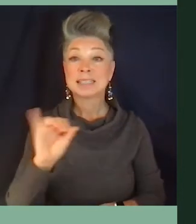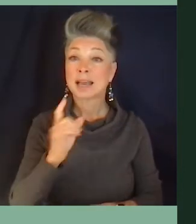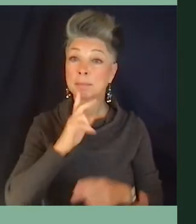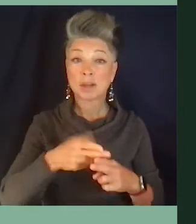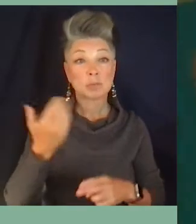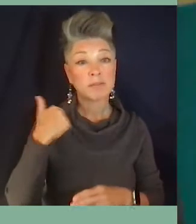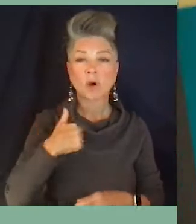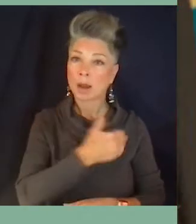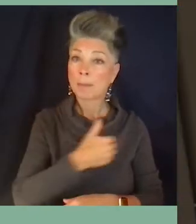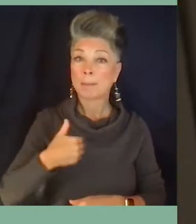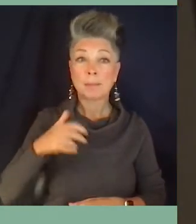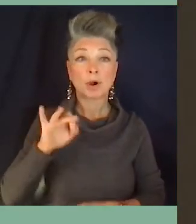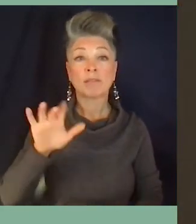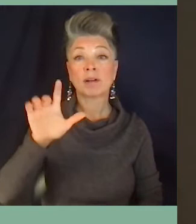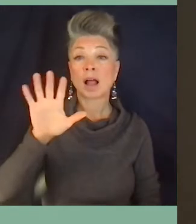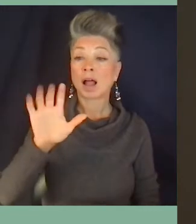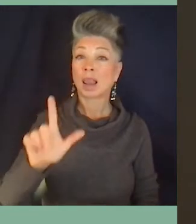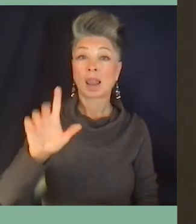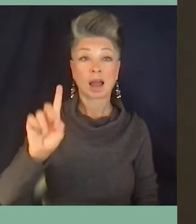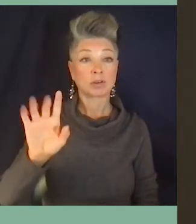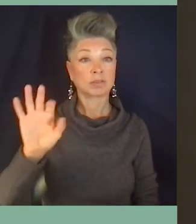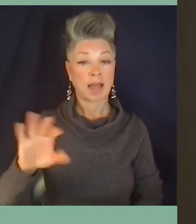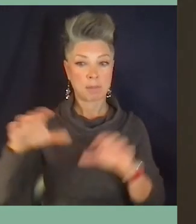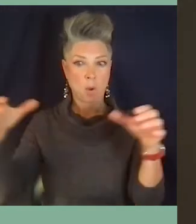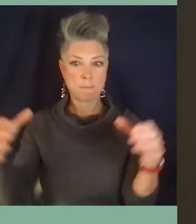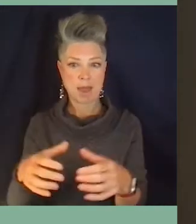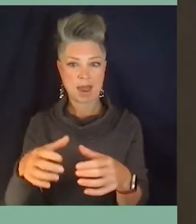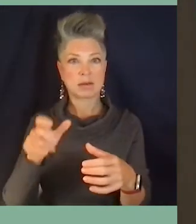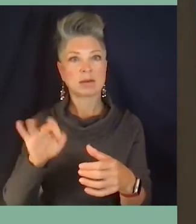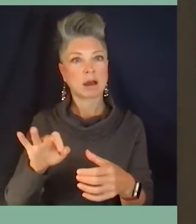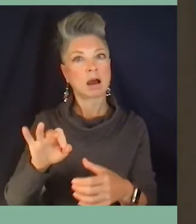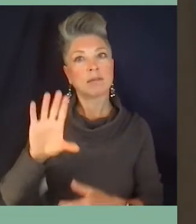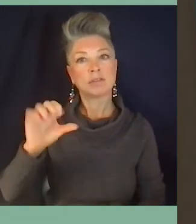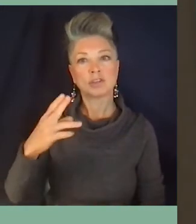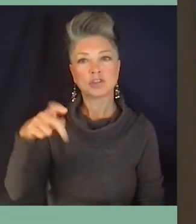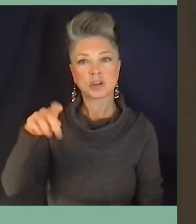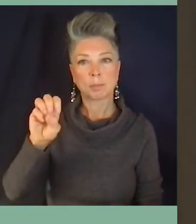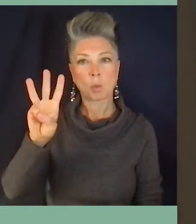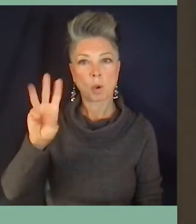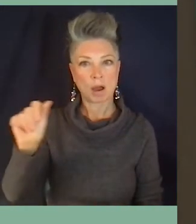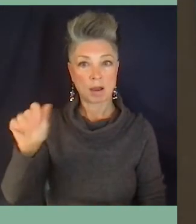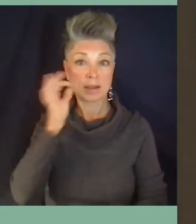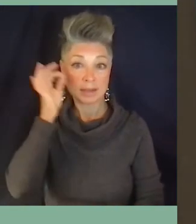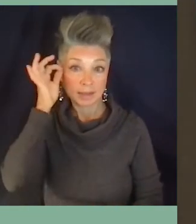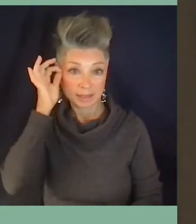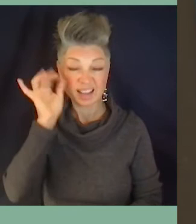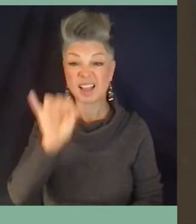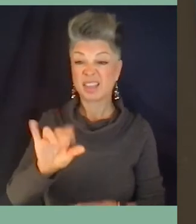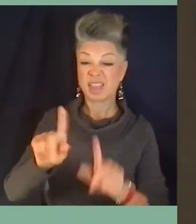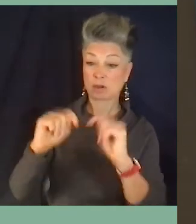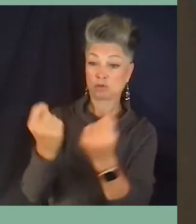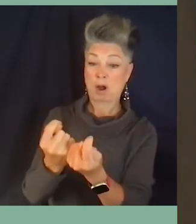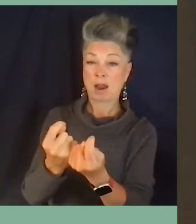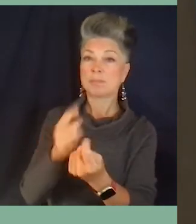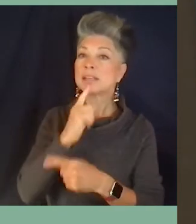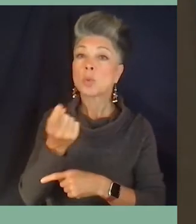Gikawabamin. Like I mentioned, I am a member of the Lac des Flambeaux Band of Lake Superior Chippewa Indians. The Lac